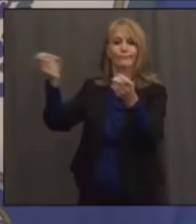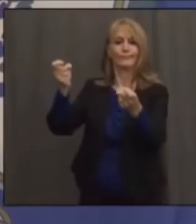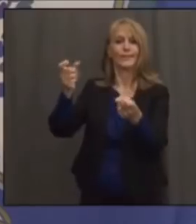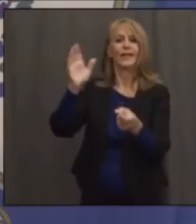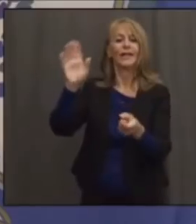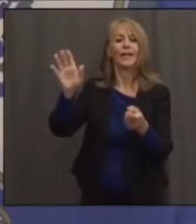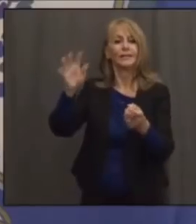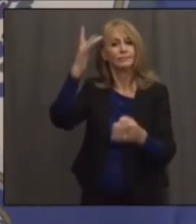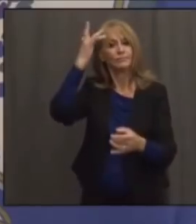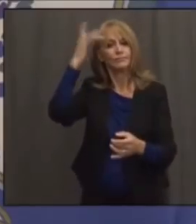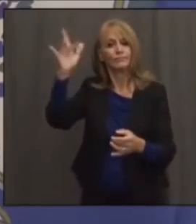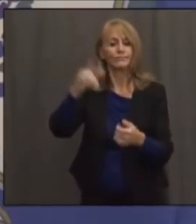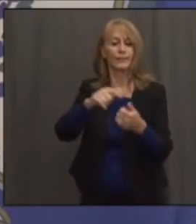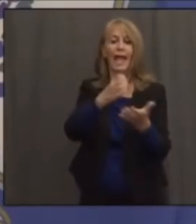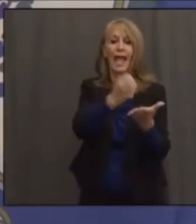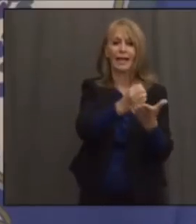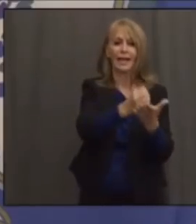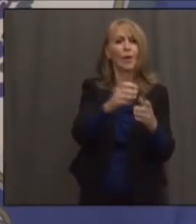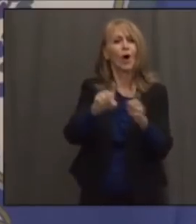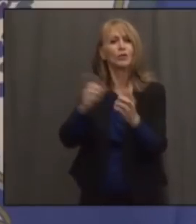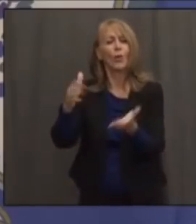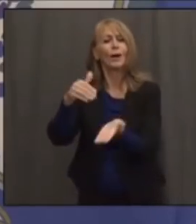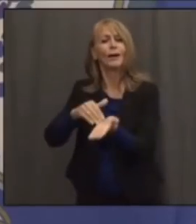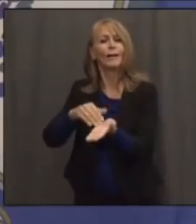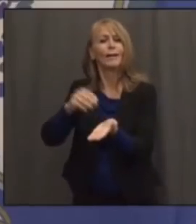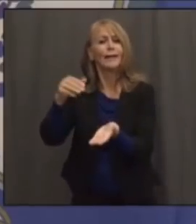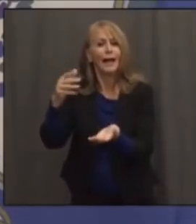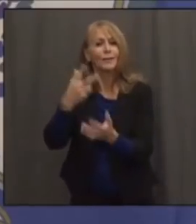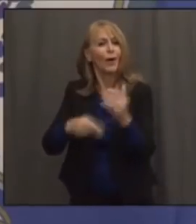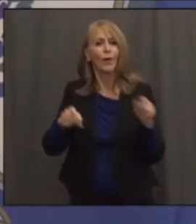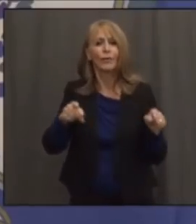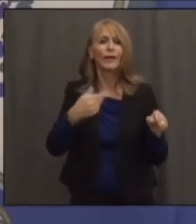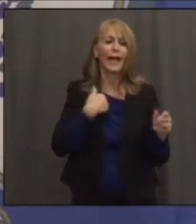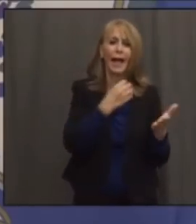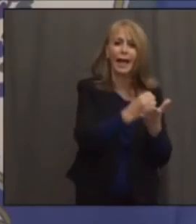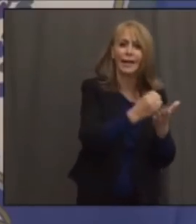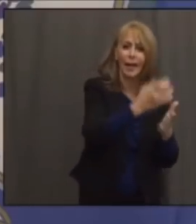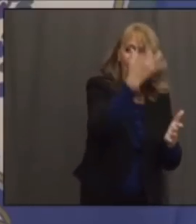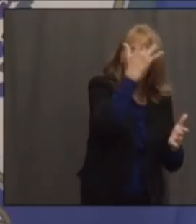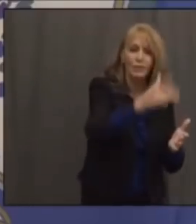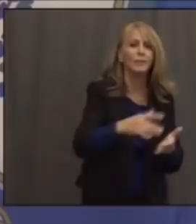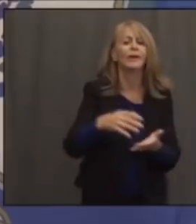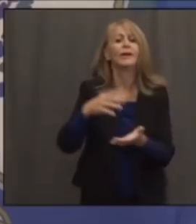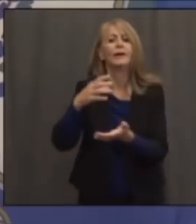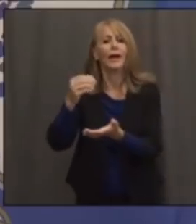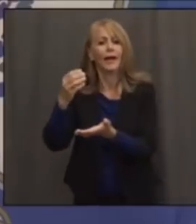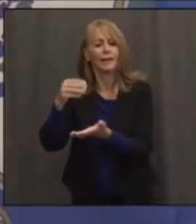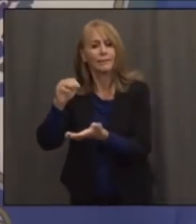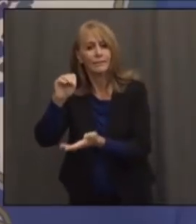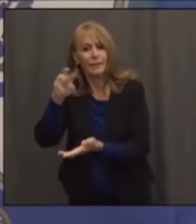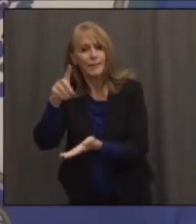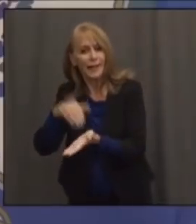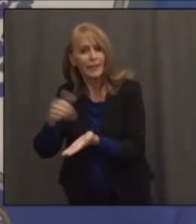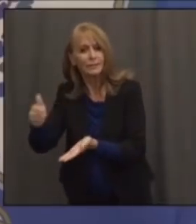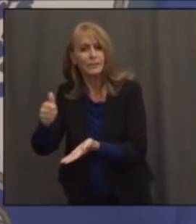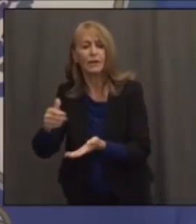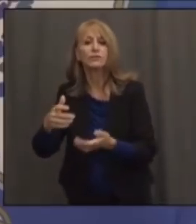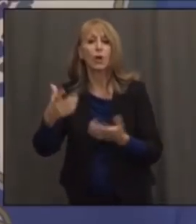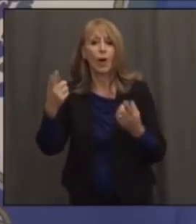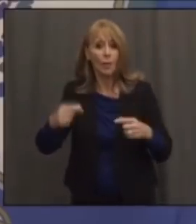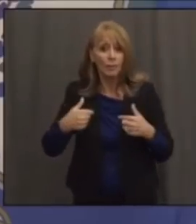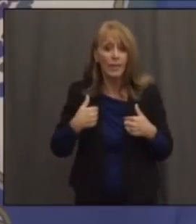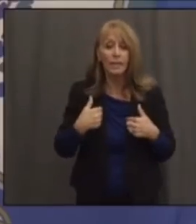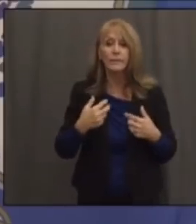economics and he's an MD. So he brought a really wonderful balance and somebody I called every time I could.